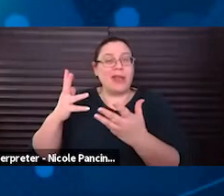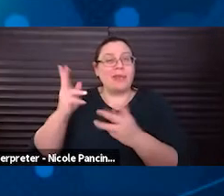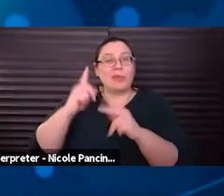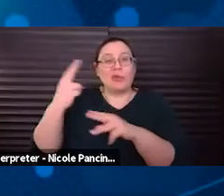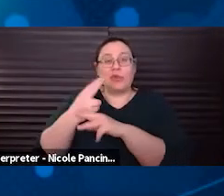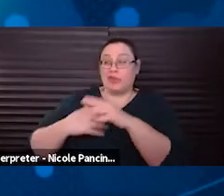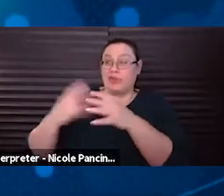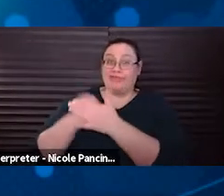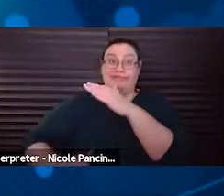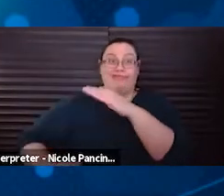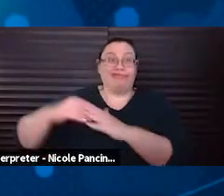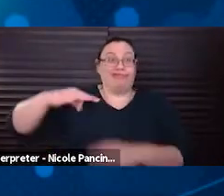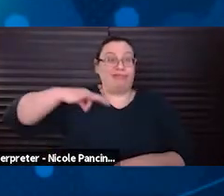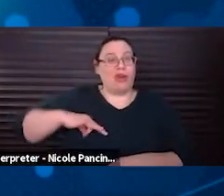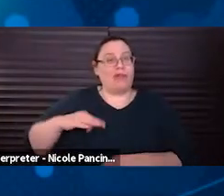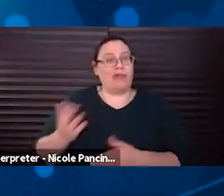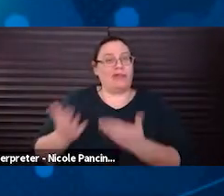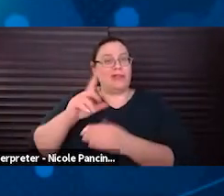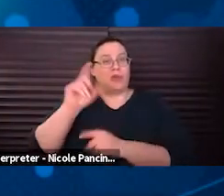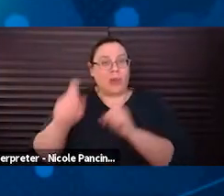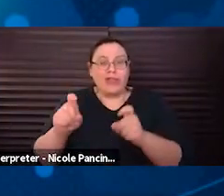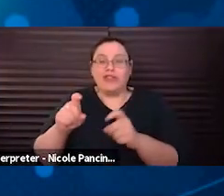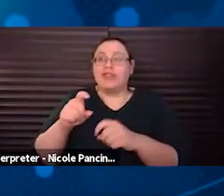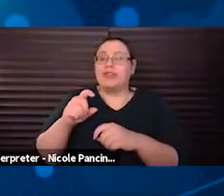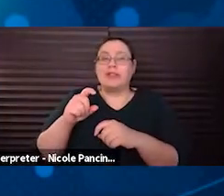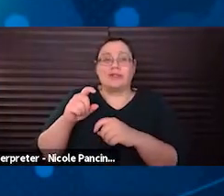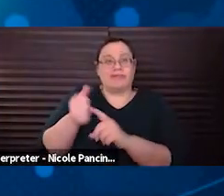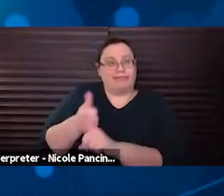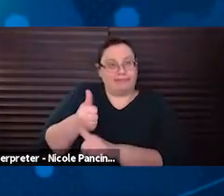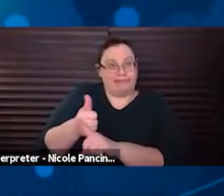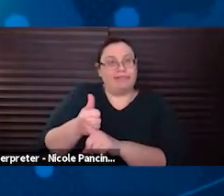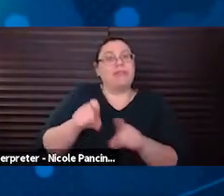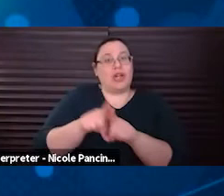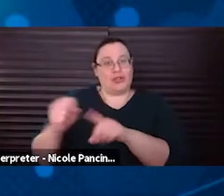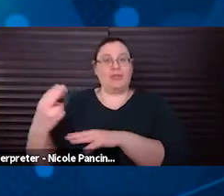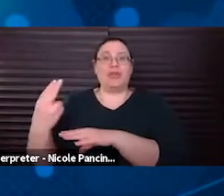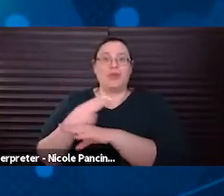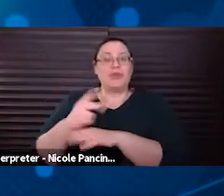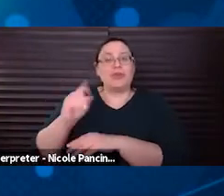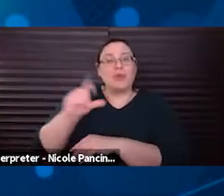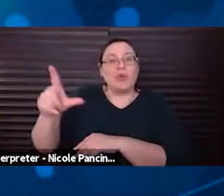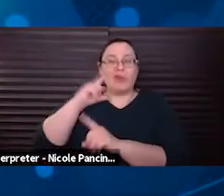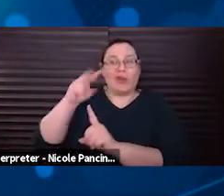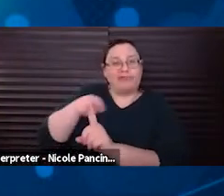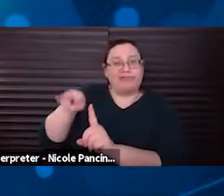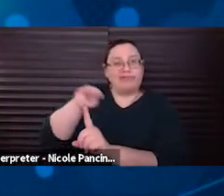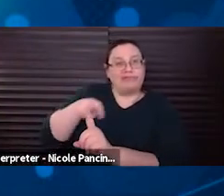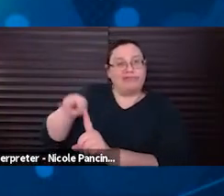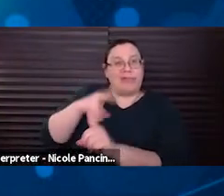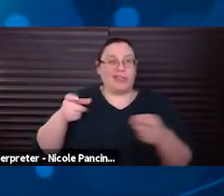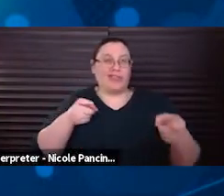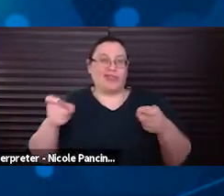which raise questions in and of itself, can also be used as a tool of surveillance and control